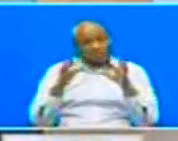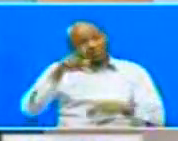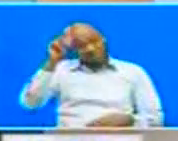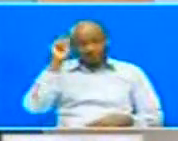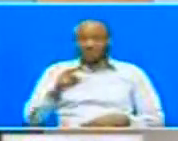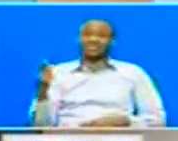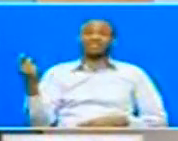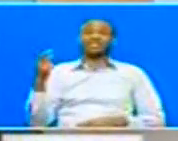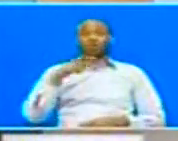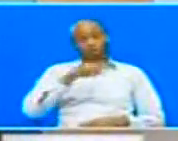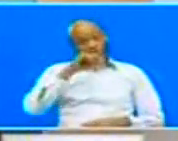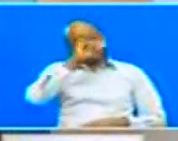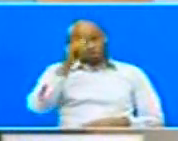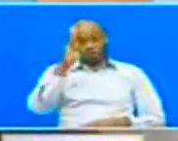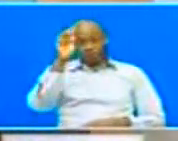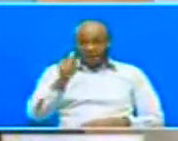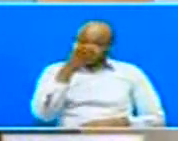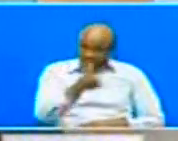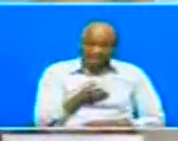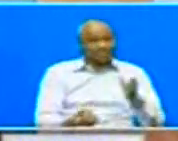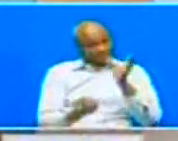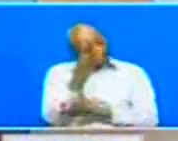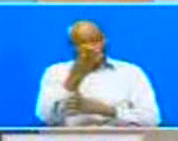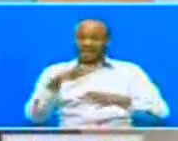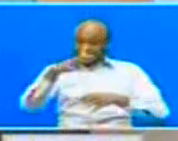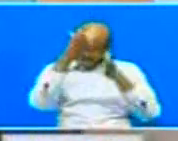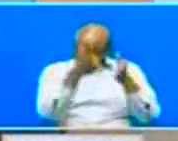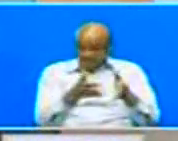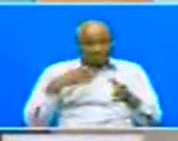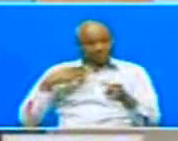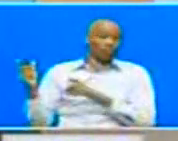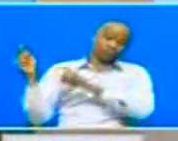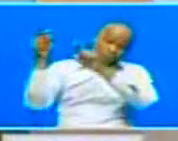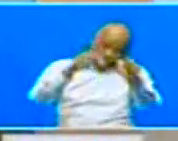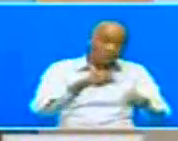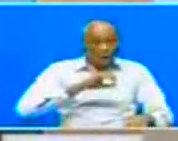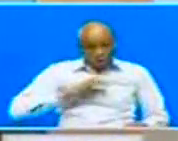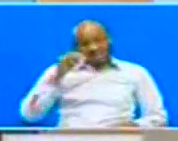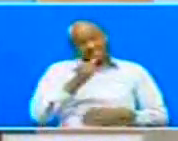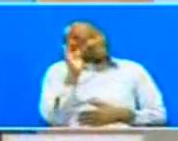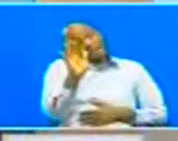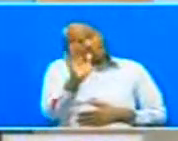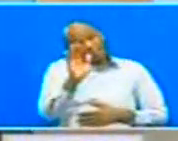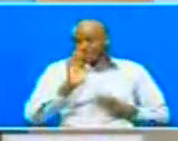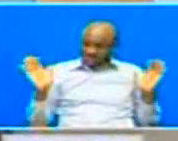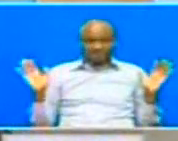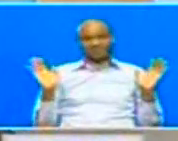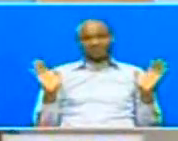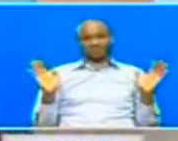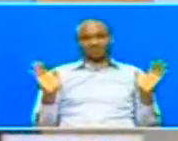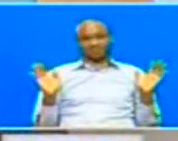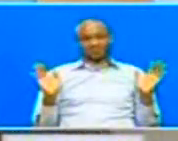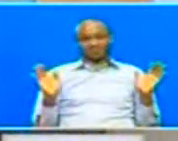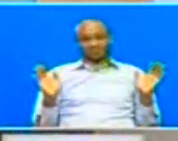go into Jubaland in southern Somalia, set up buffer zones, and repatriate these people into their own country, because this is ultimately their